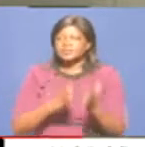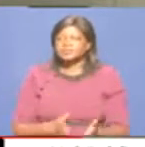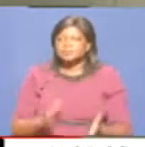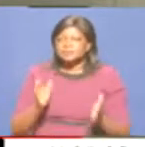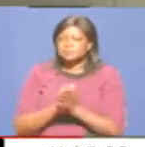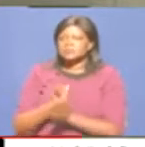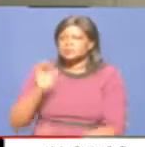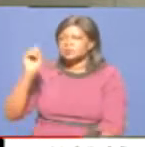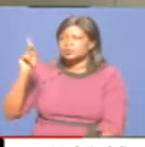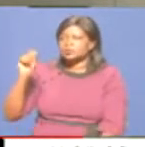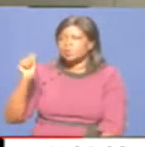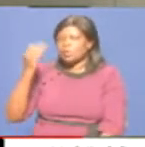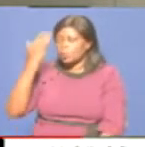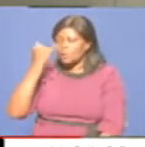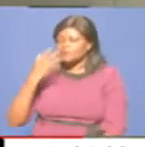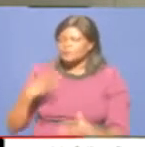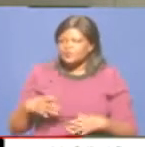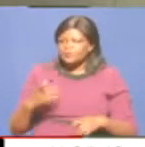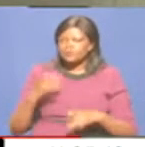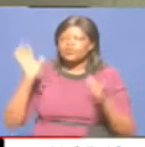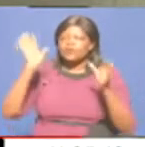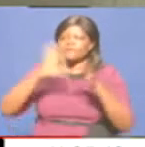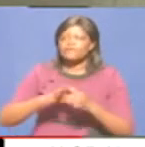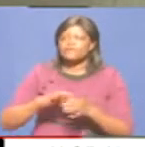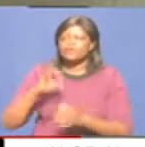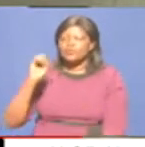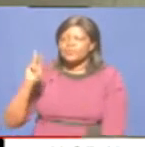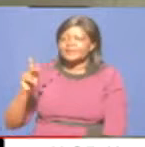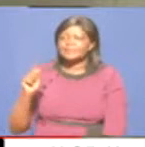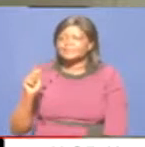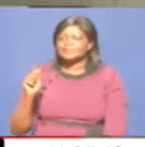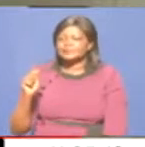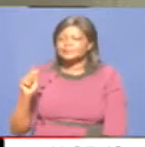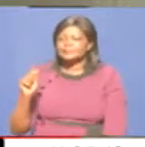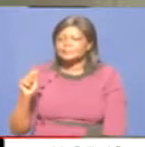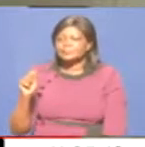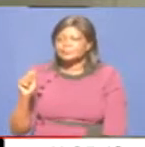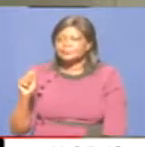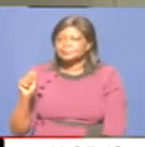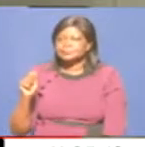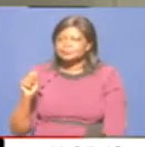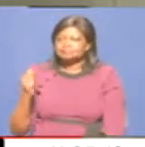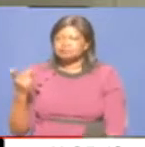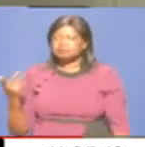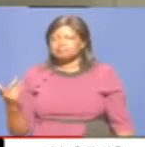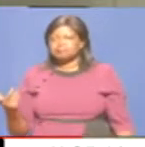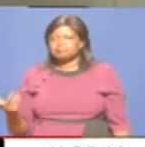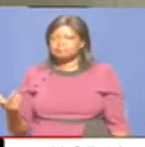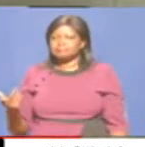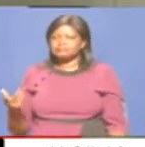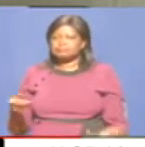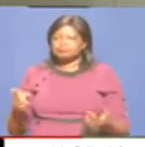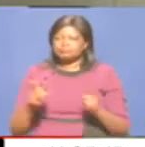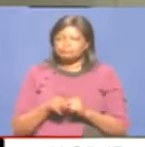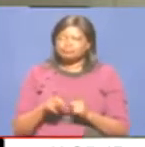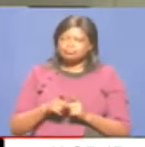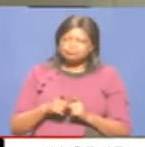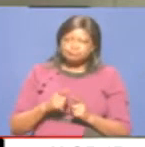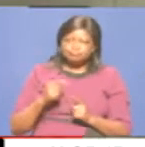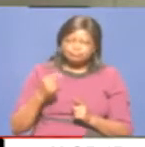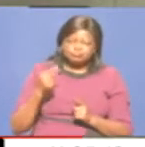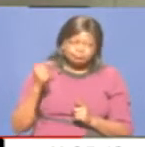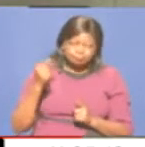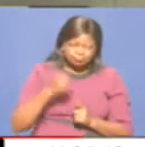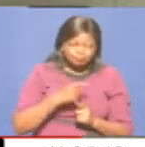we have somebody who is affiliated to one of the parties in Oka here, Fred. As the Secretary General of